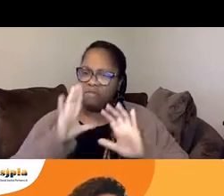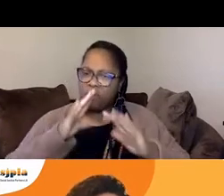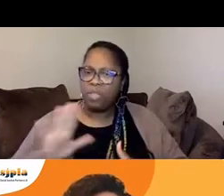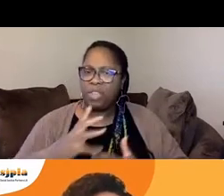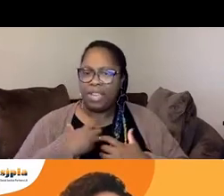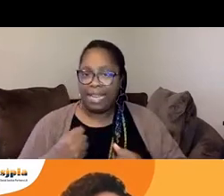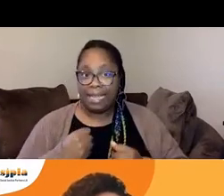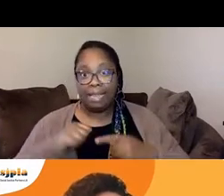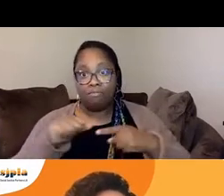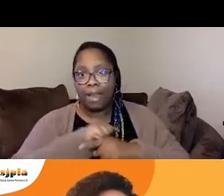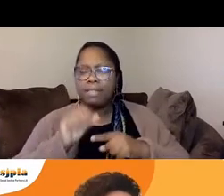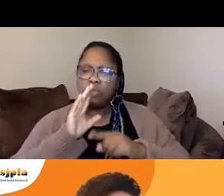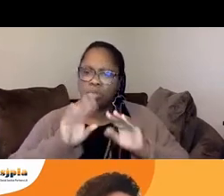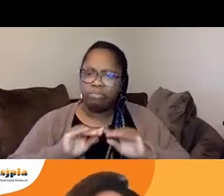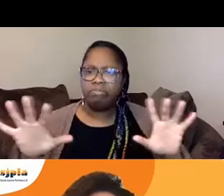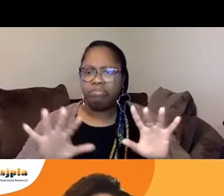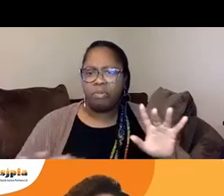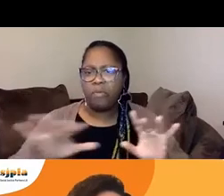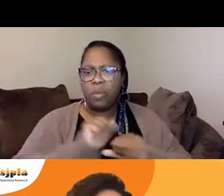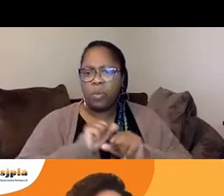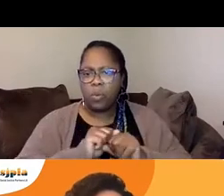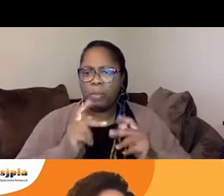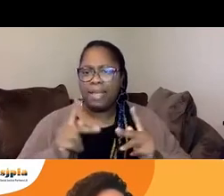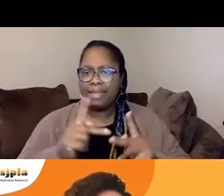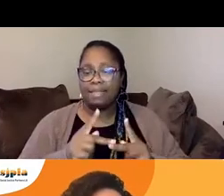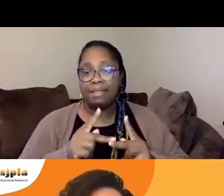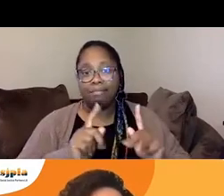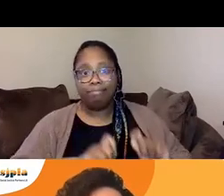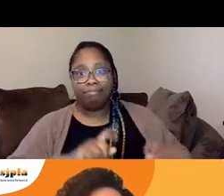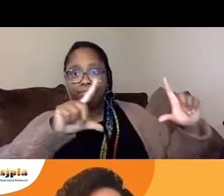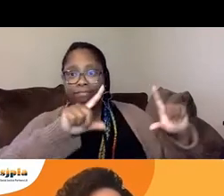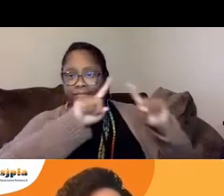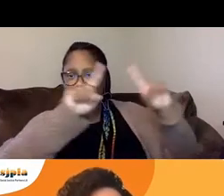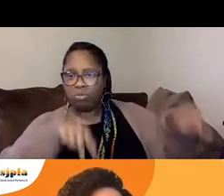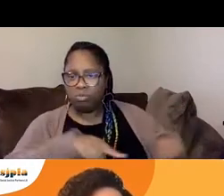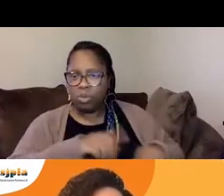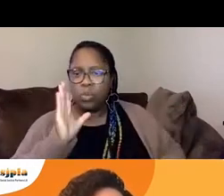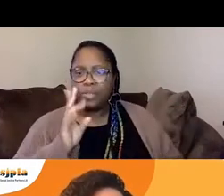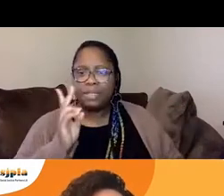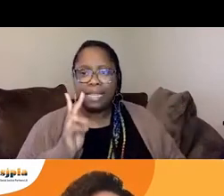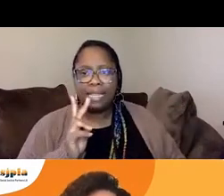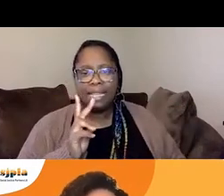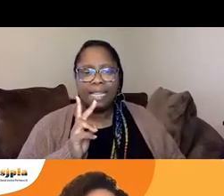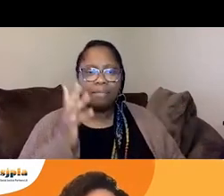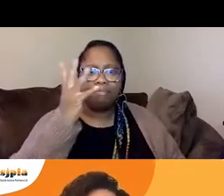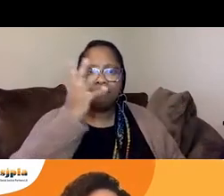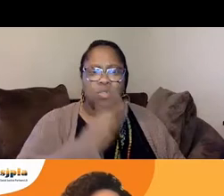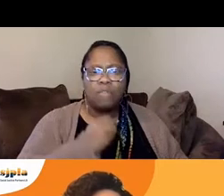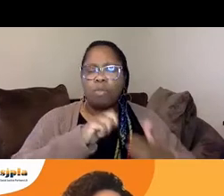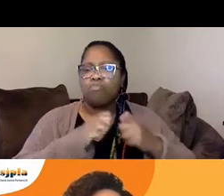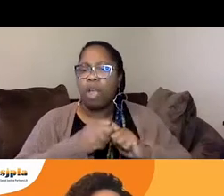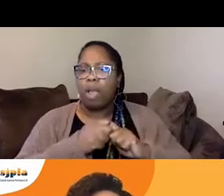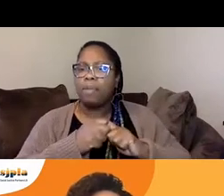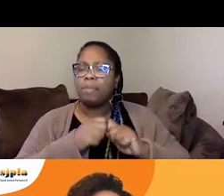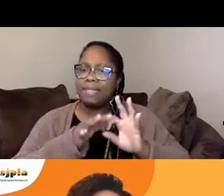their workplace. Behind me or in front of me or in front of you on the screen, you will see a beautiful problem statement